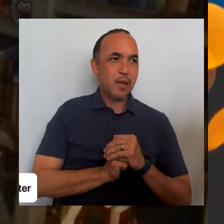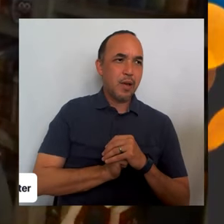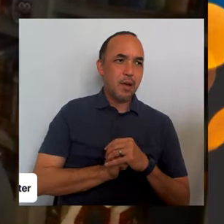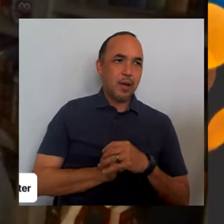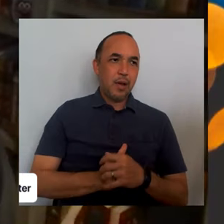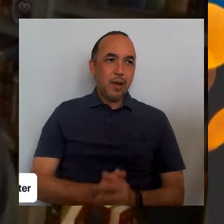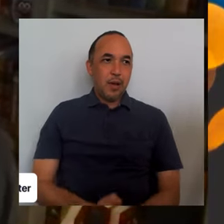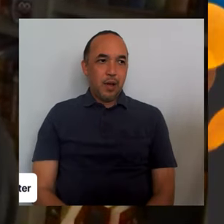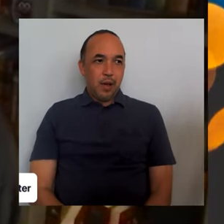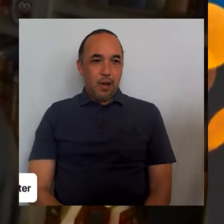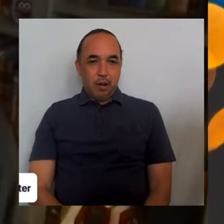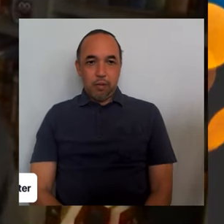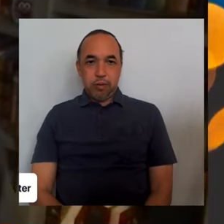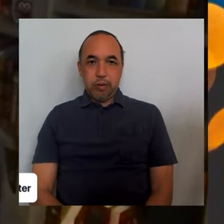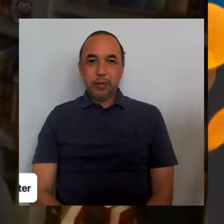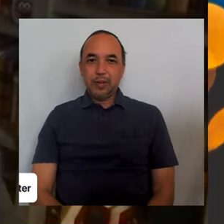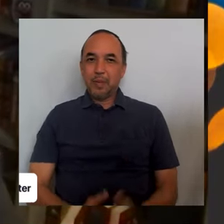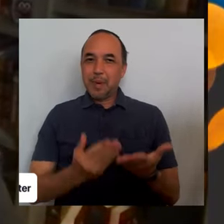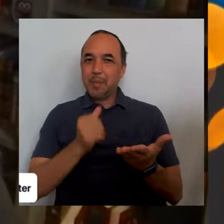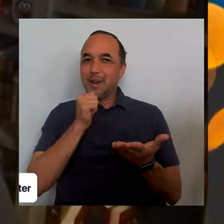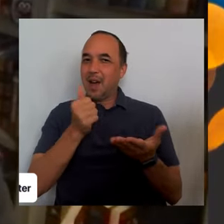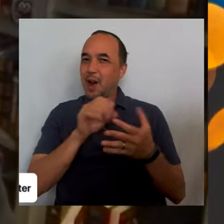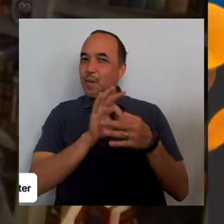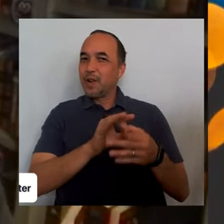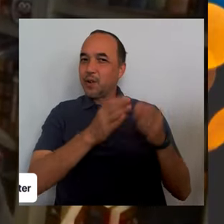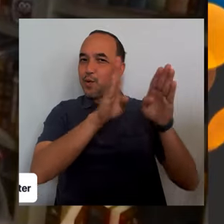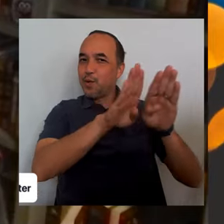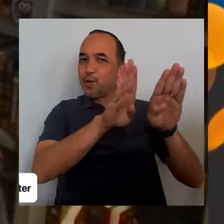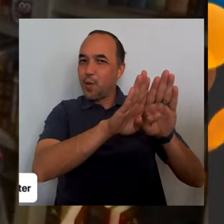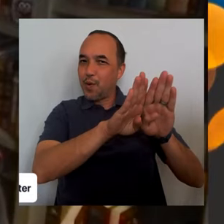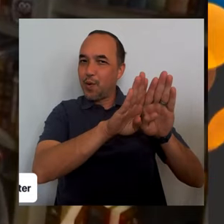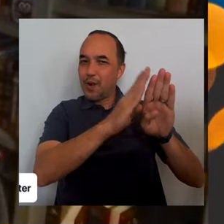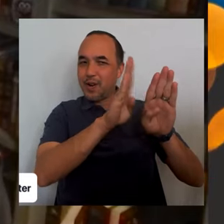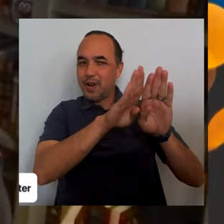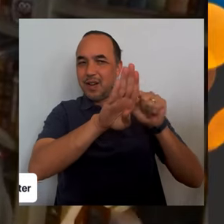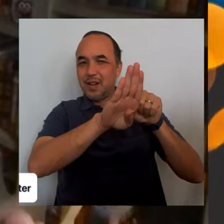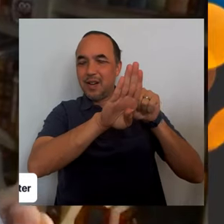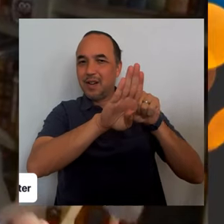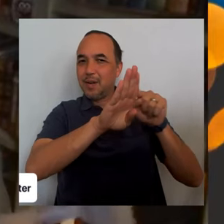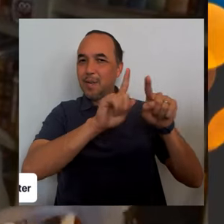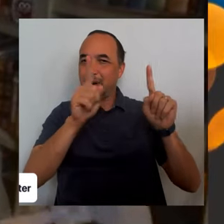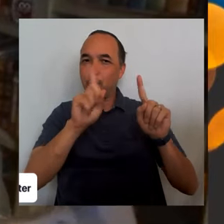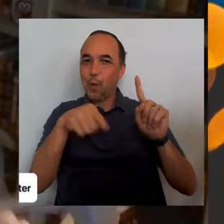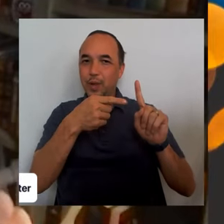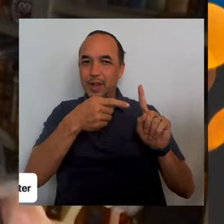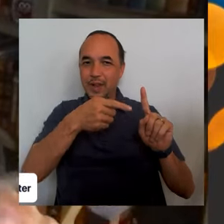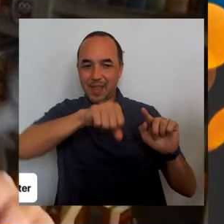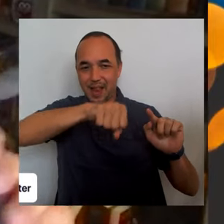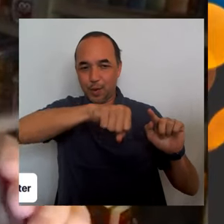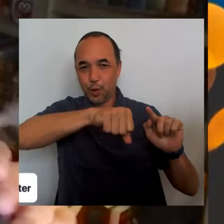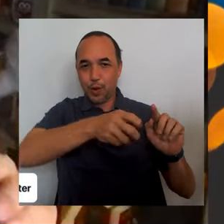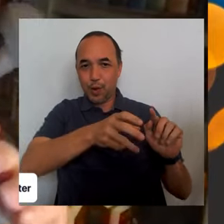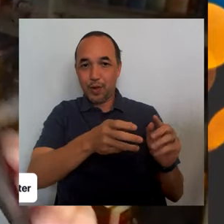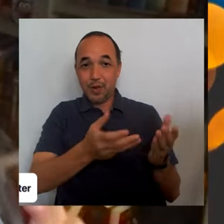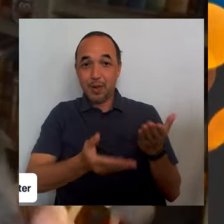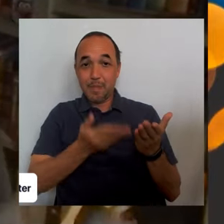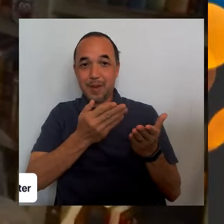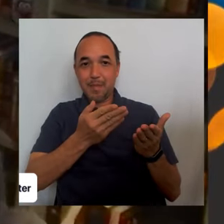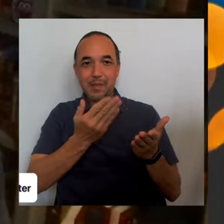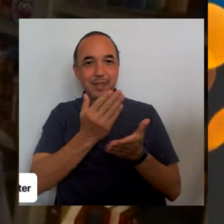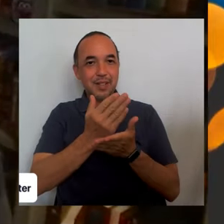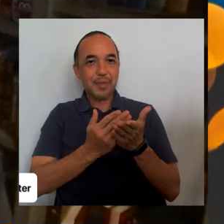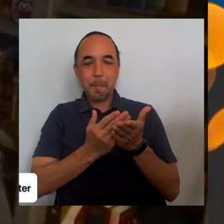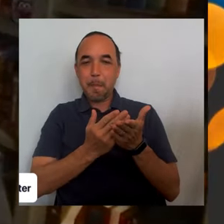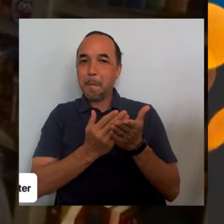the door itself or the structure. I don't know why. Maybe, perhaps it is the residual energy of something always